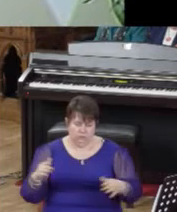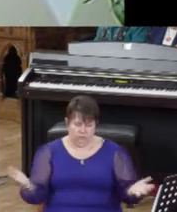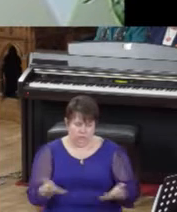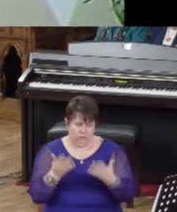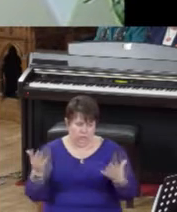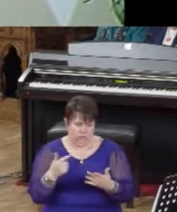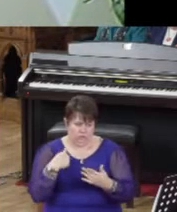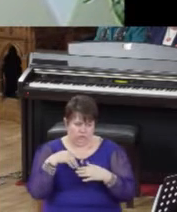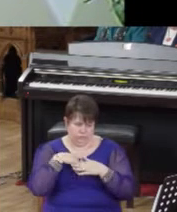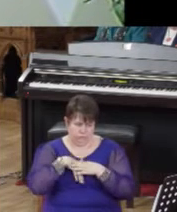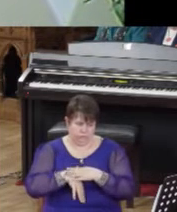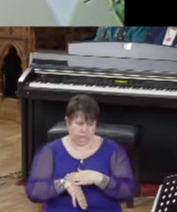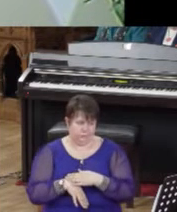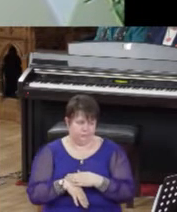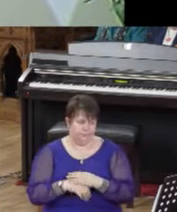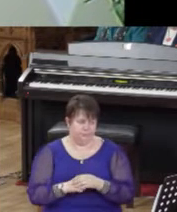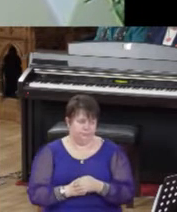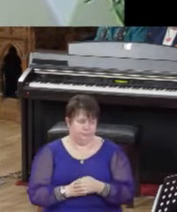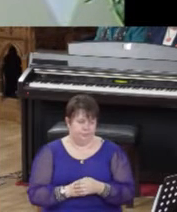our souls.